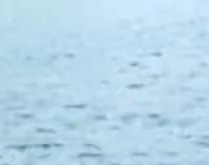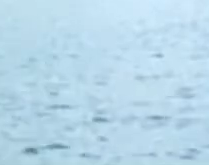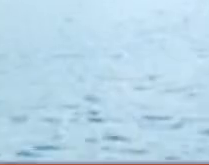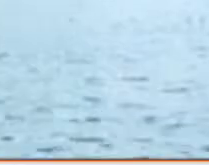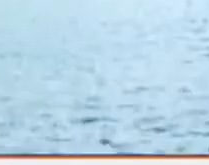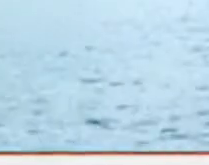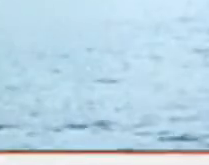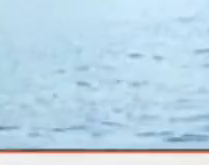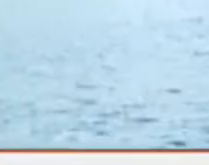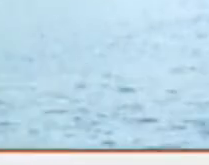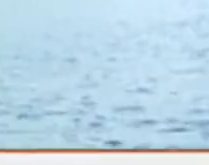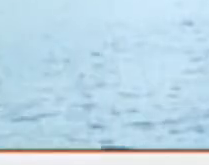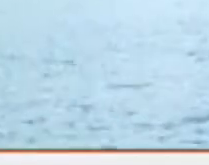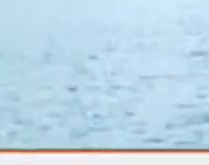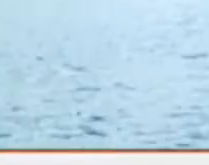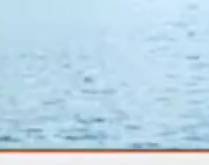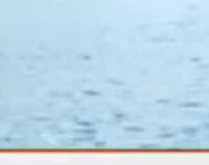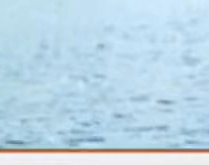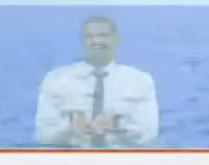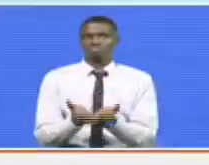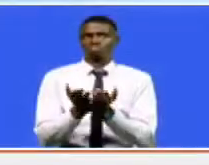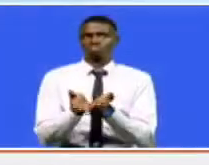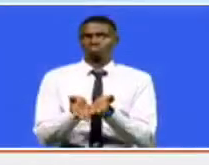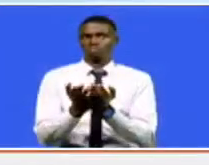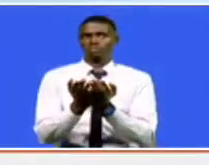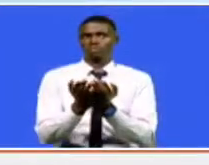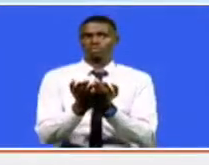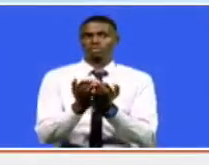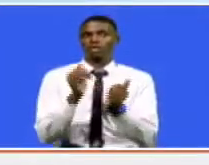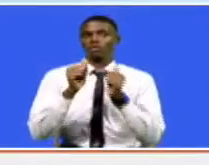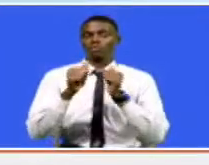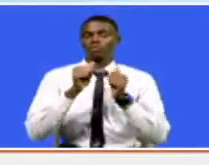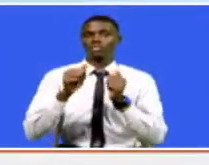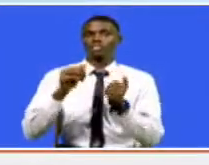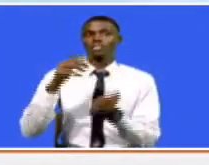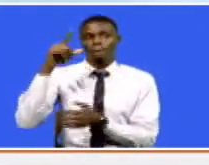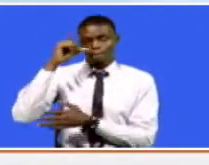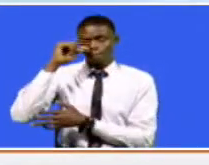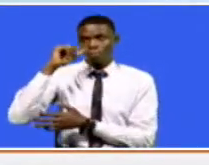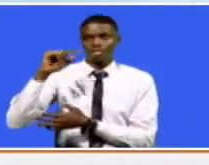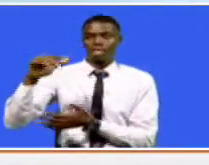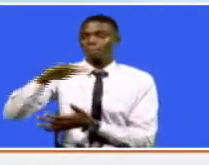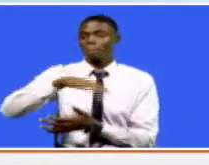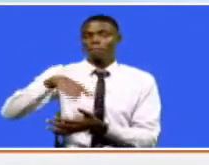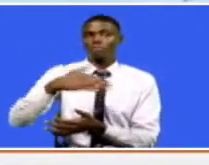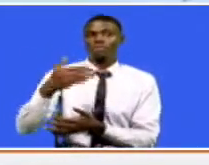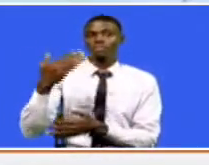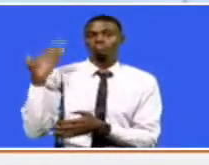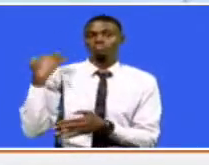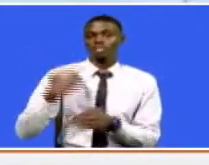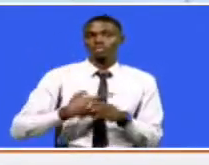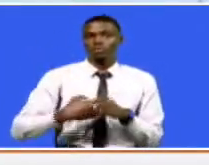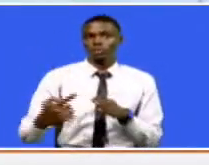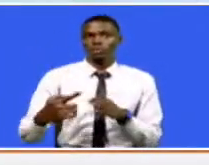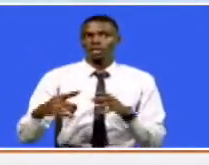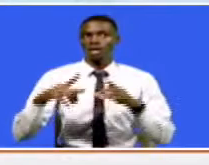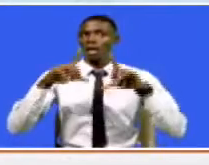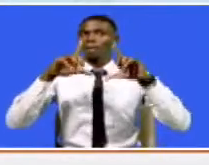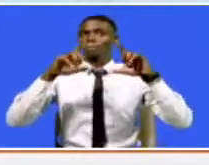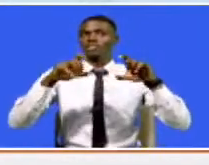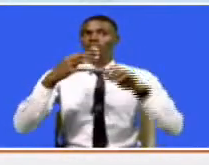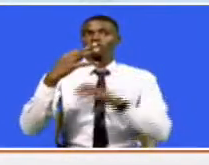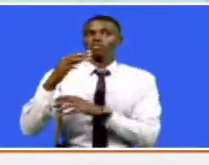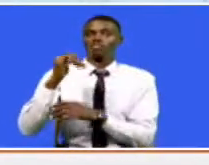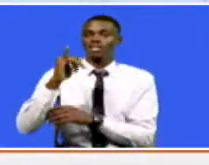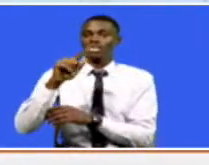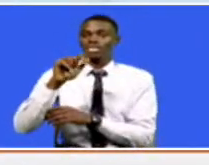Mv World Odyssey cruise ship, which docked at the Mombasa port a week ago, is a clear picture of the talents